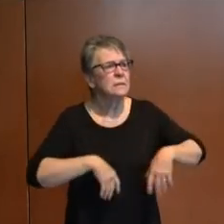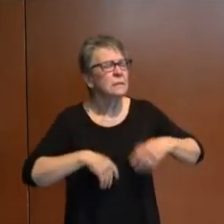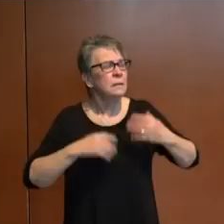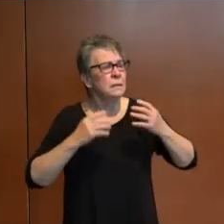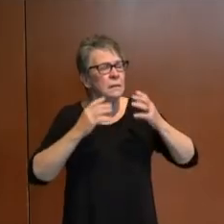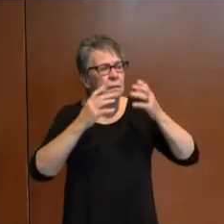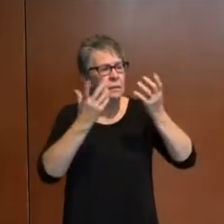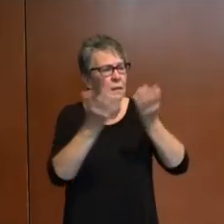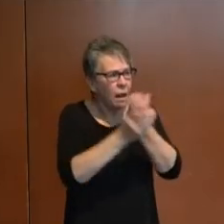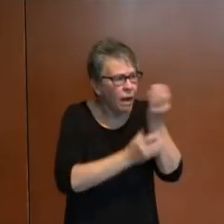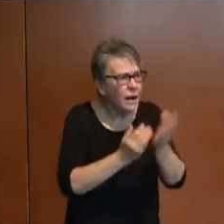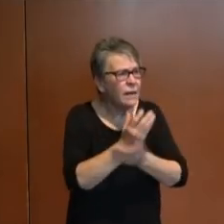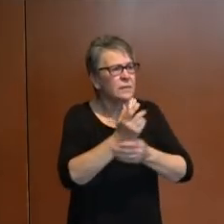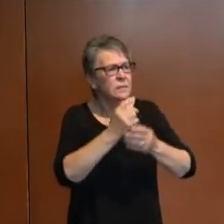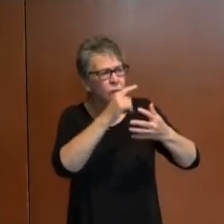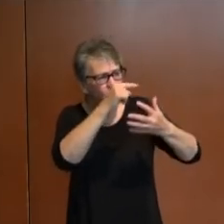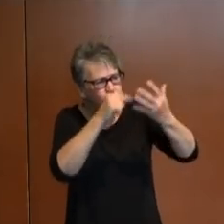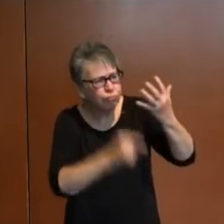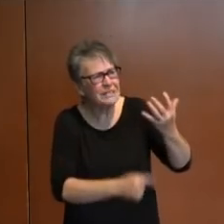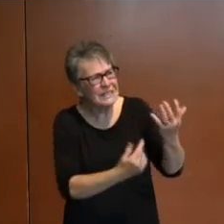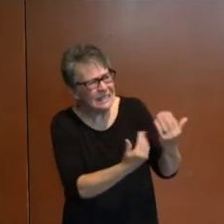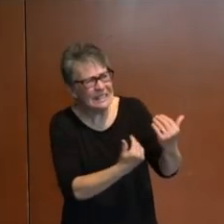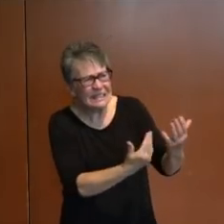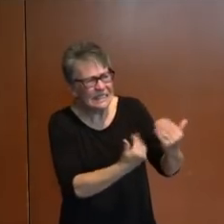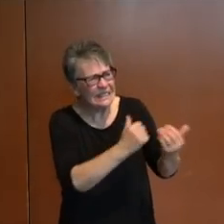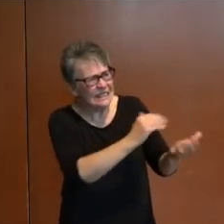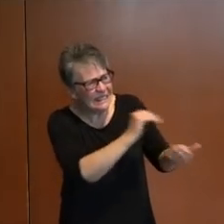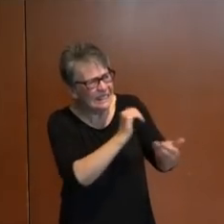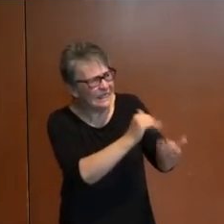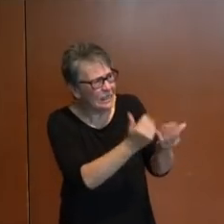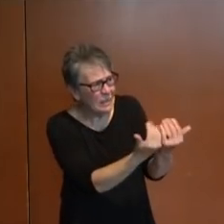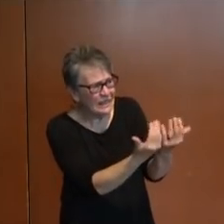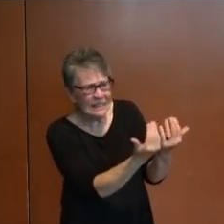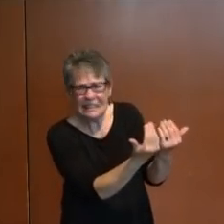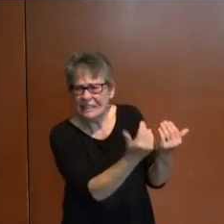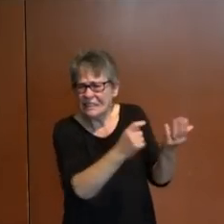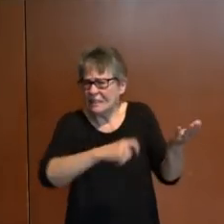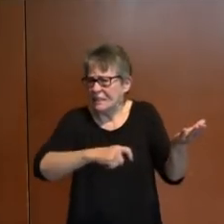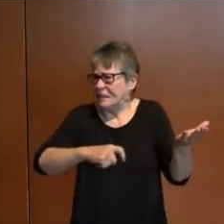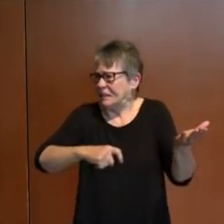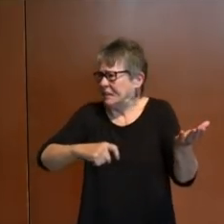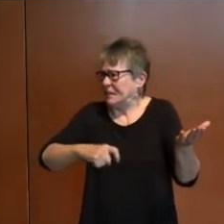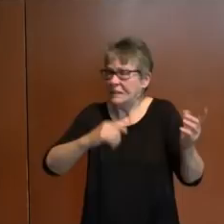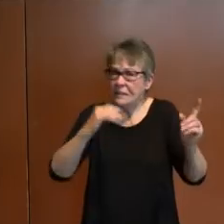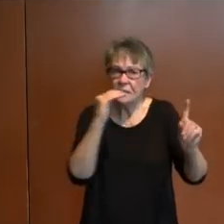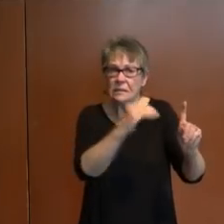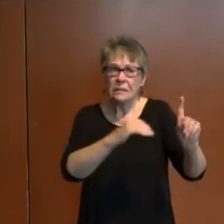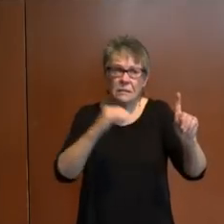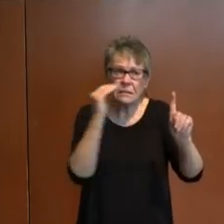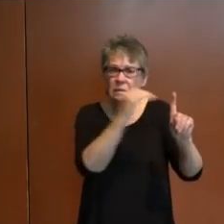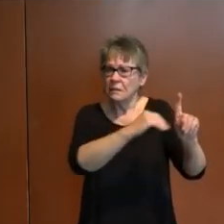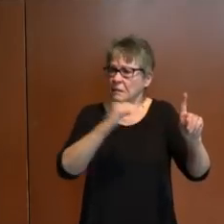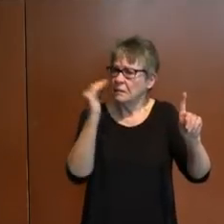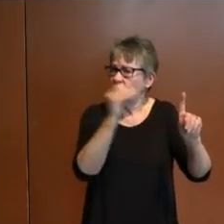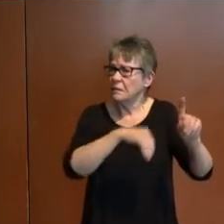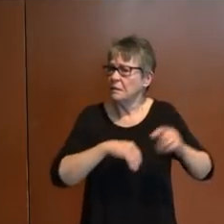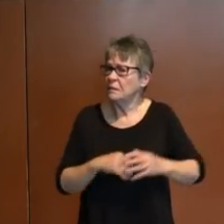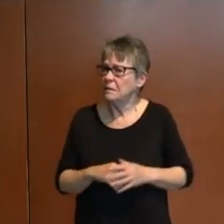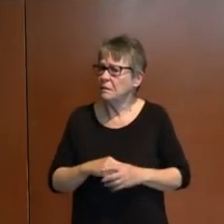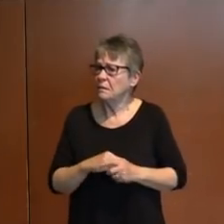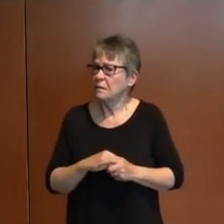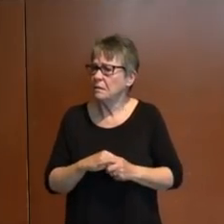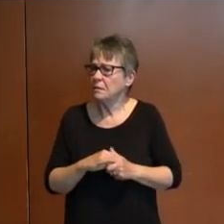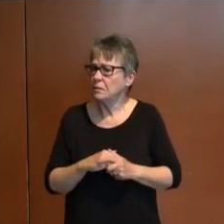we reiterated our ask, and I'll give you a couple of data points of what's on that list. 4.5 million N95 masks